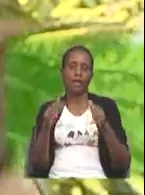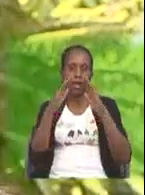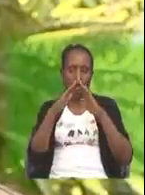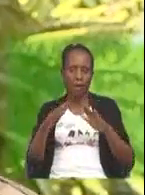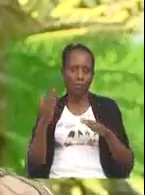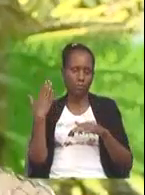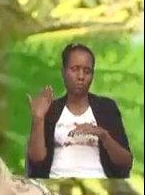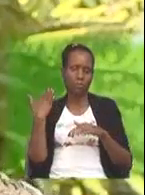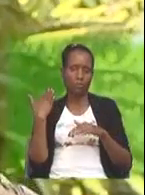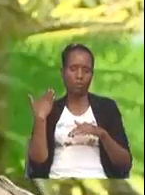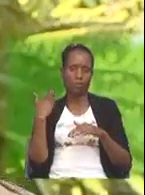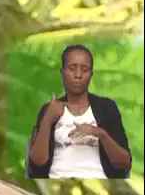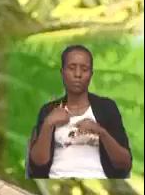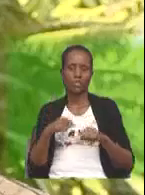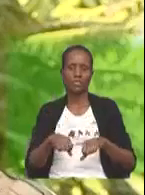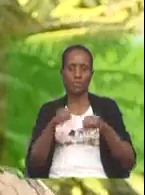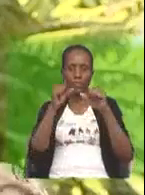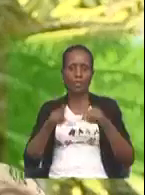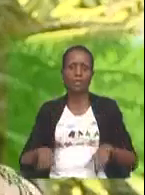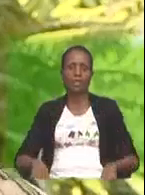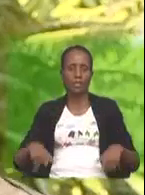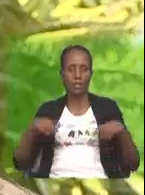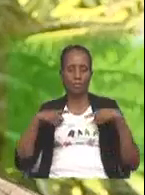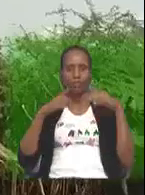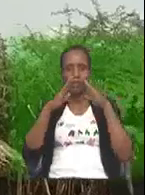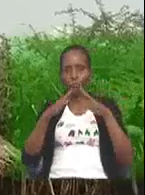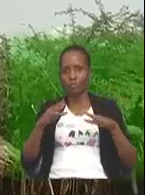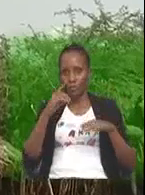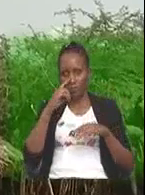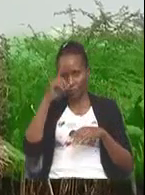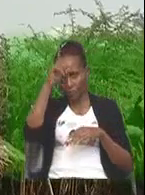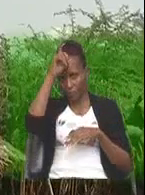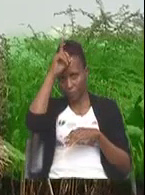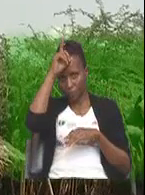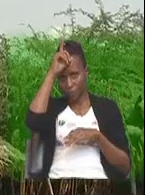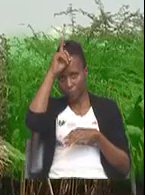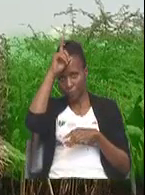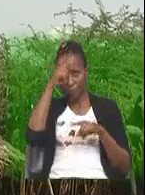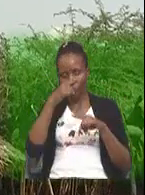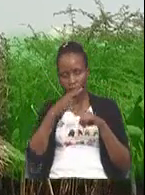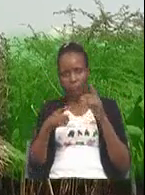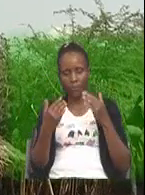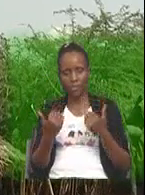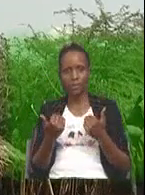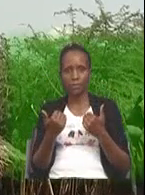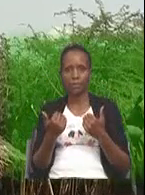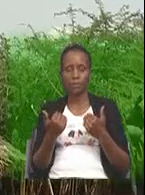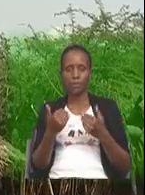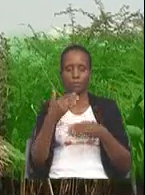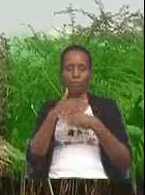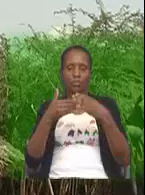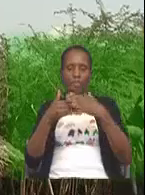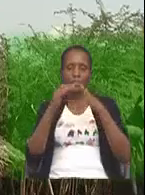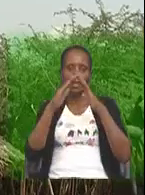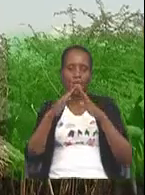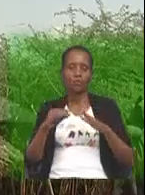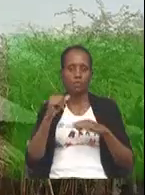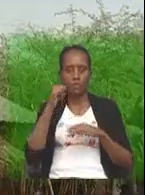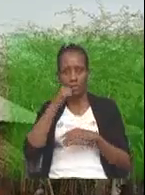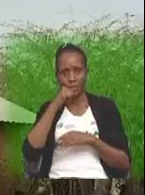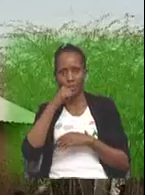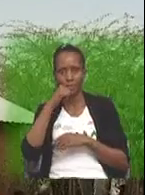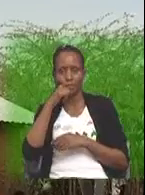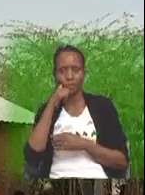Manyumbani mimi nilikuwa nikiwa chairman, nilikuwa naishi nyumba ya nyazi. Sasa hii hata tukienda sasa hii nimejenga nyumba